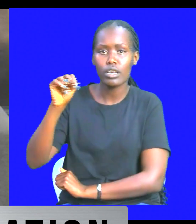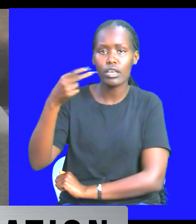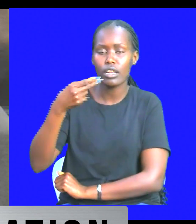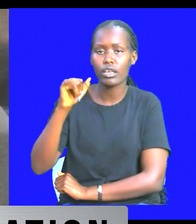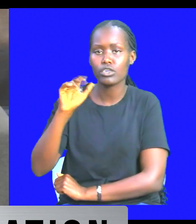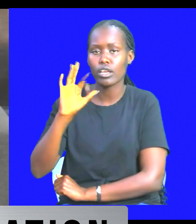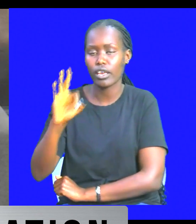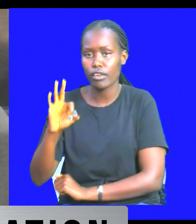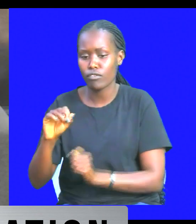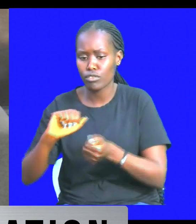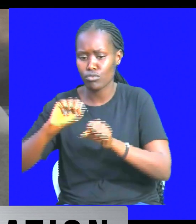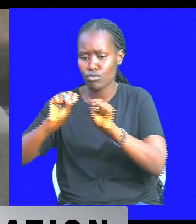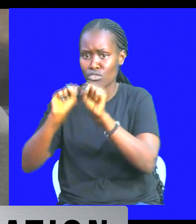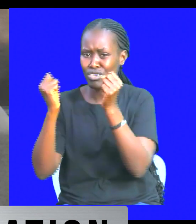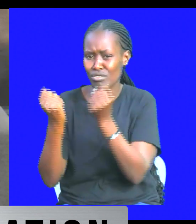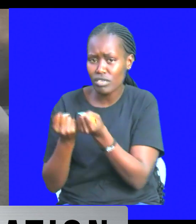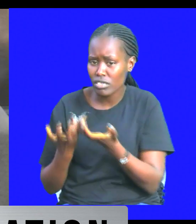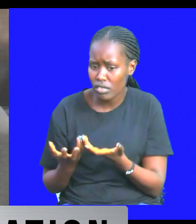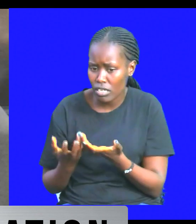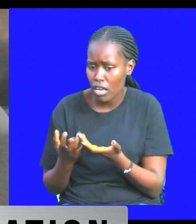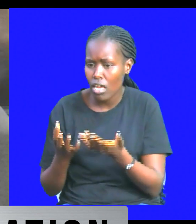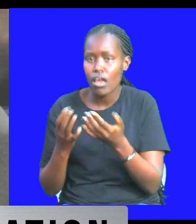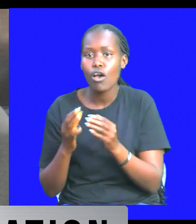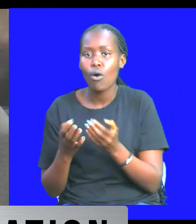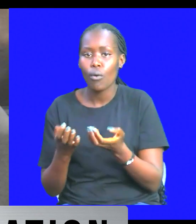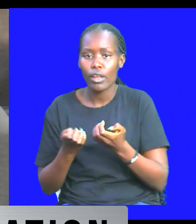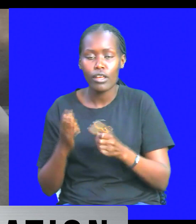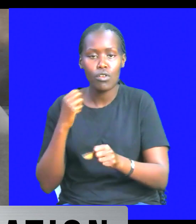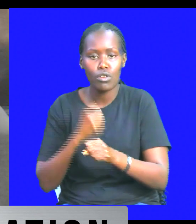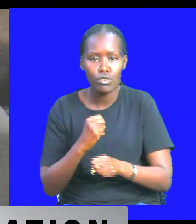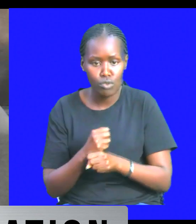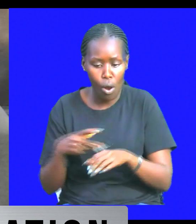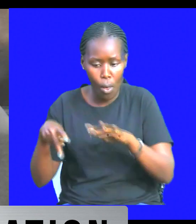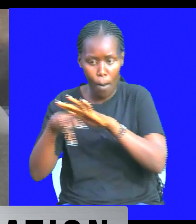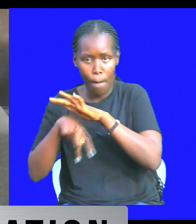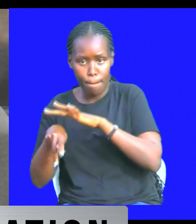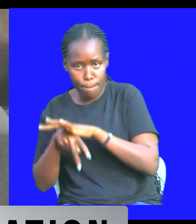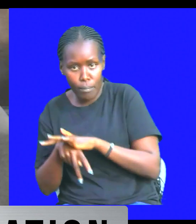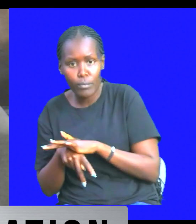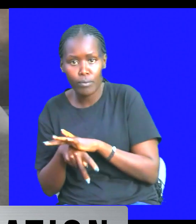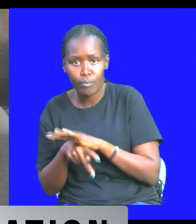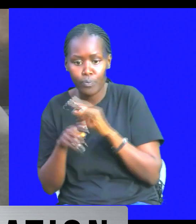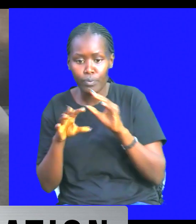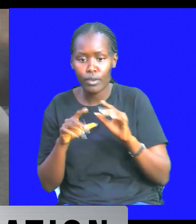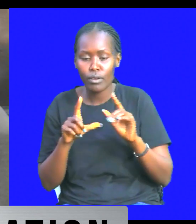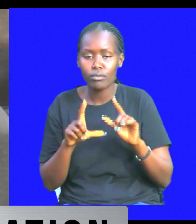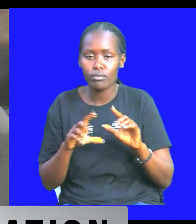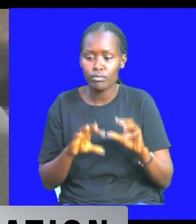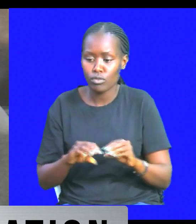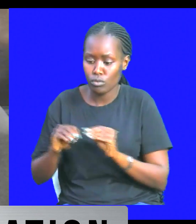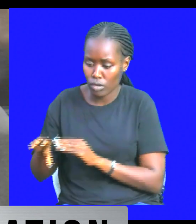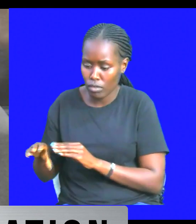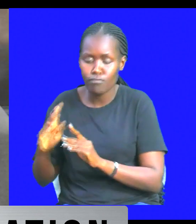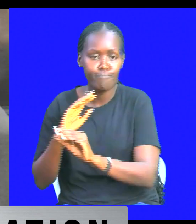something? Yes, and also they're saying that we need to do primary curative. Yes. We live from curative to